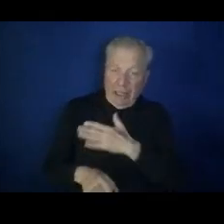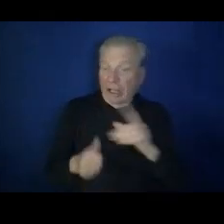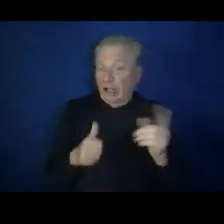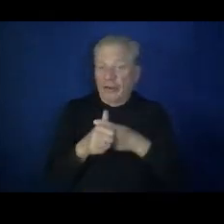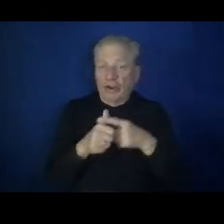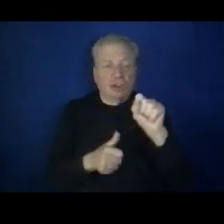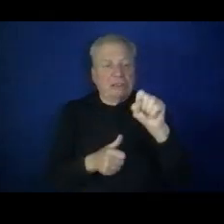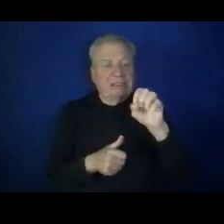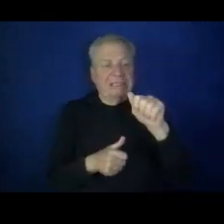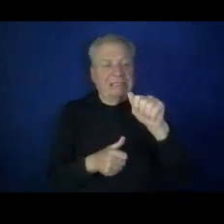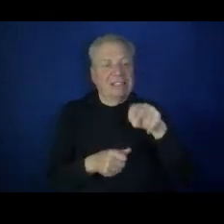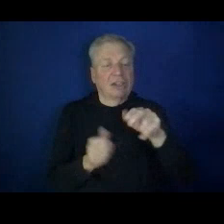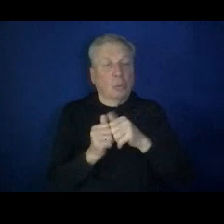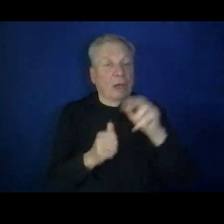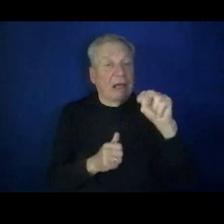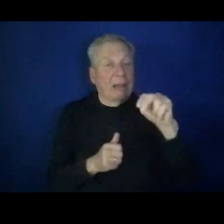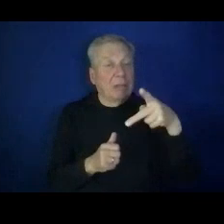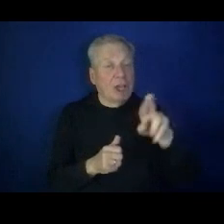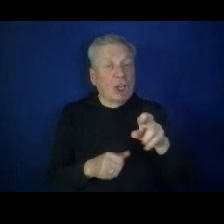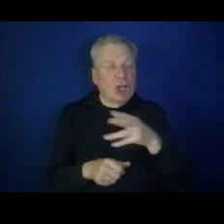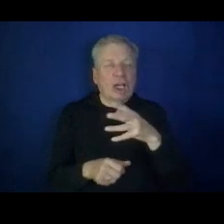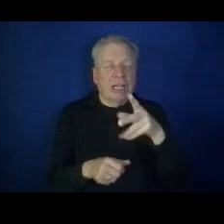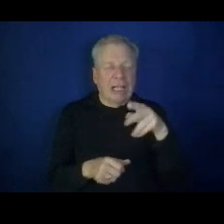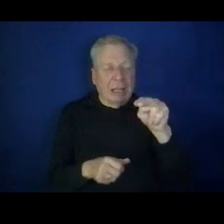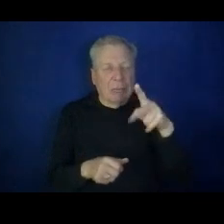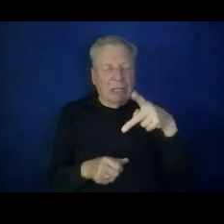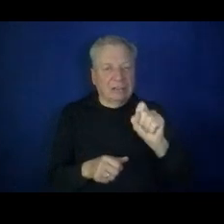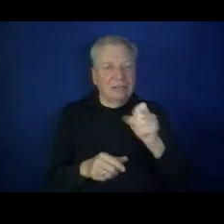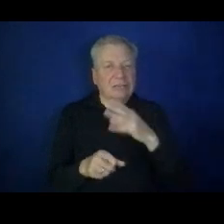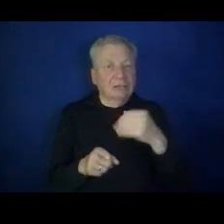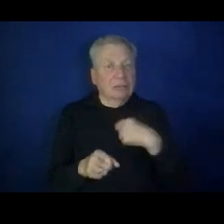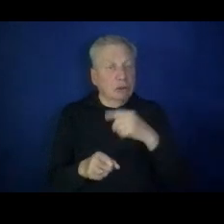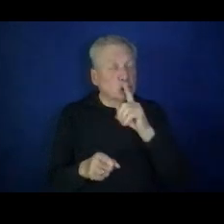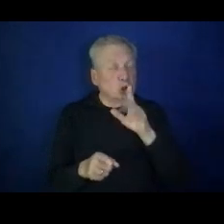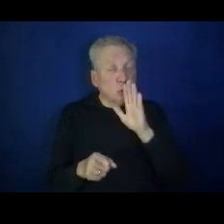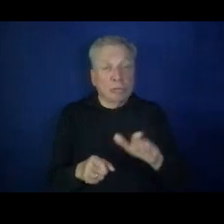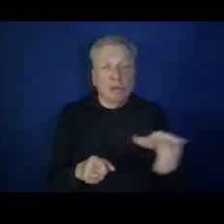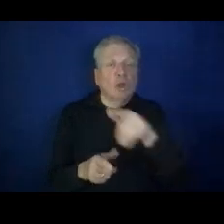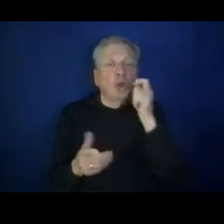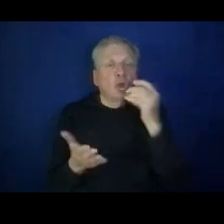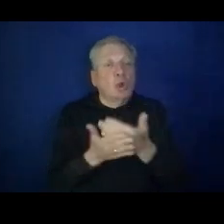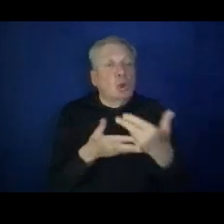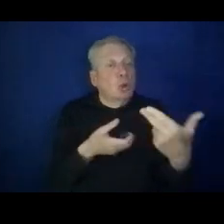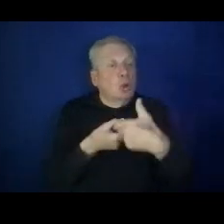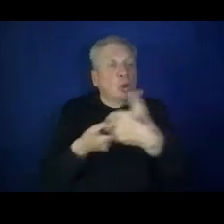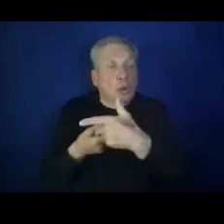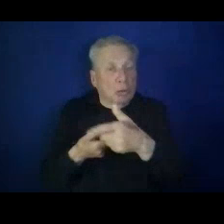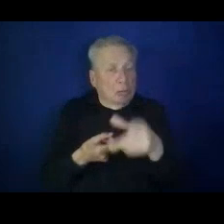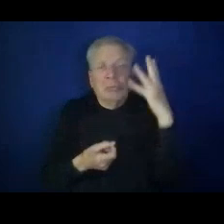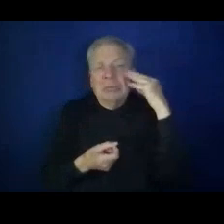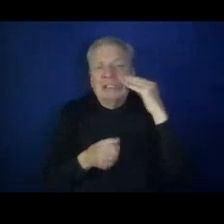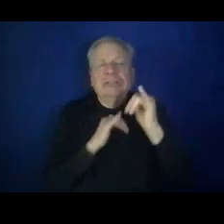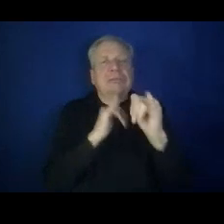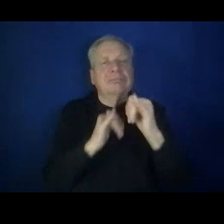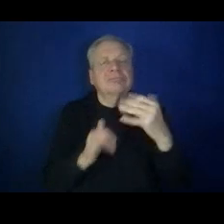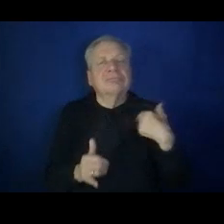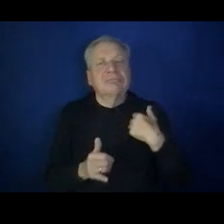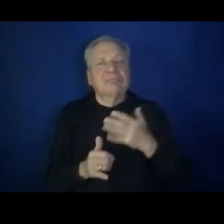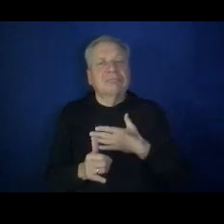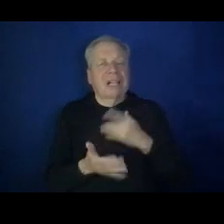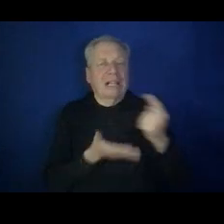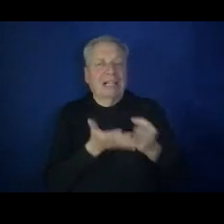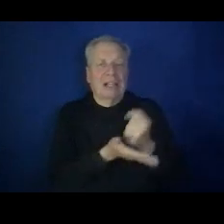National Park Service, and I share many of the feelings that I'm sure a lot of you newcomers are experiencing here today. During that training,